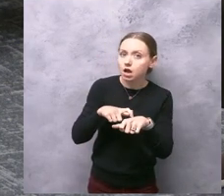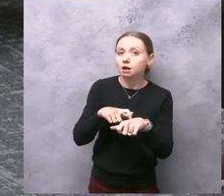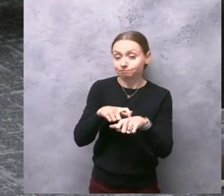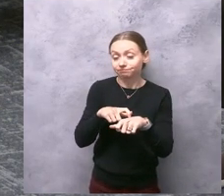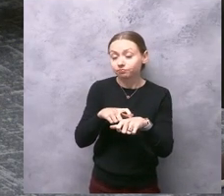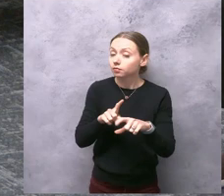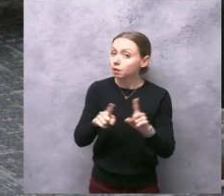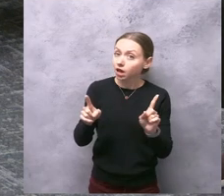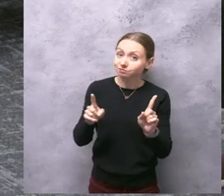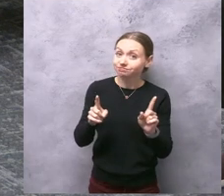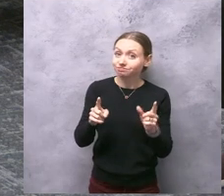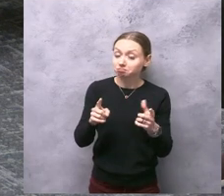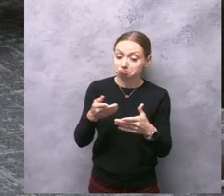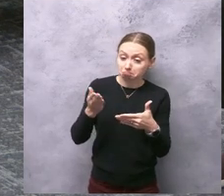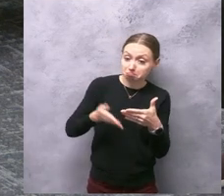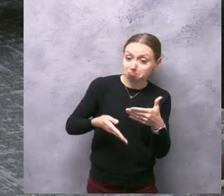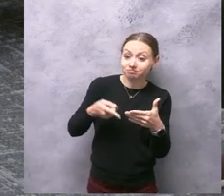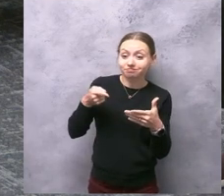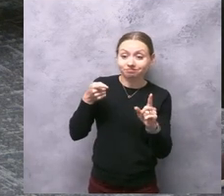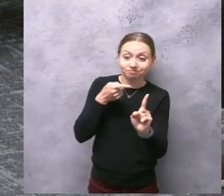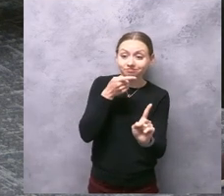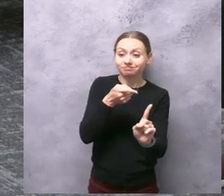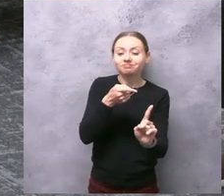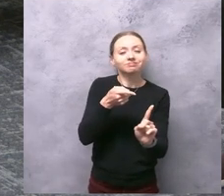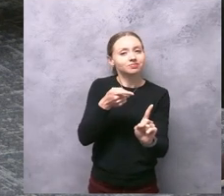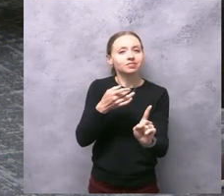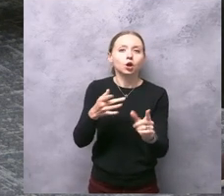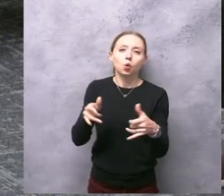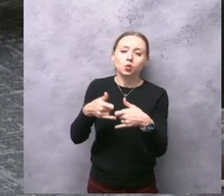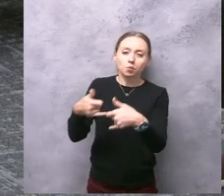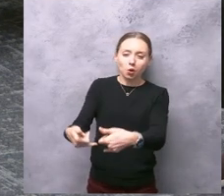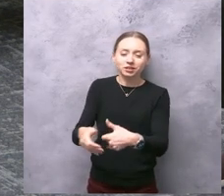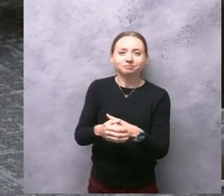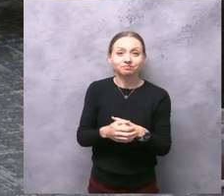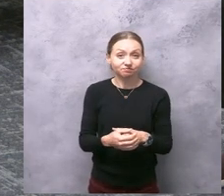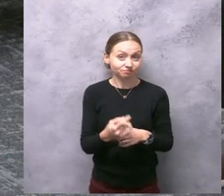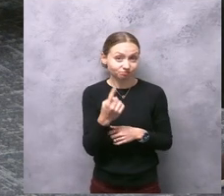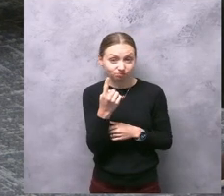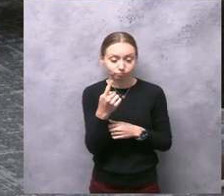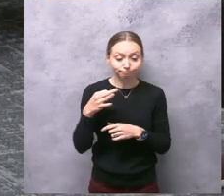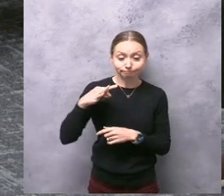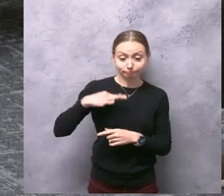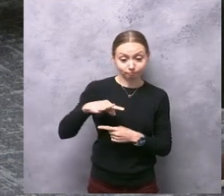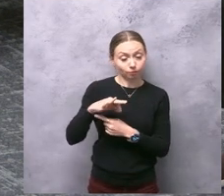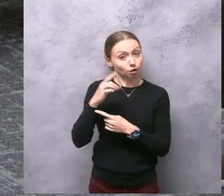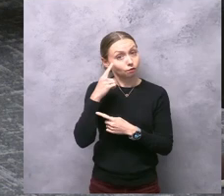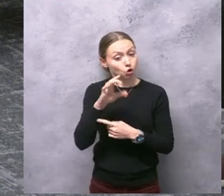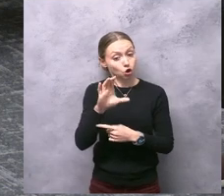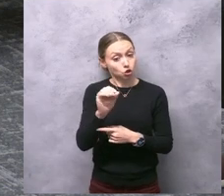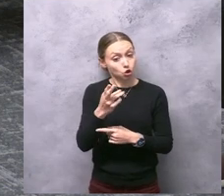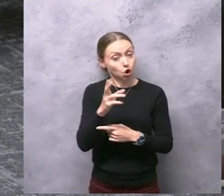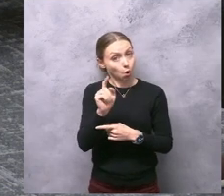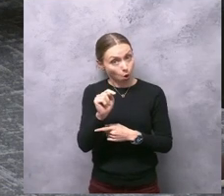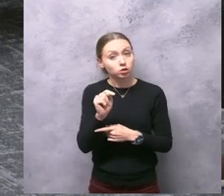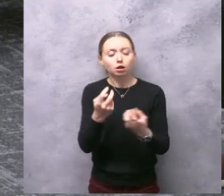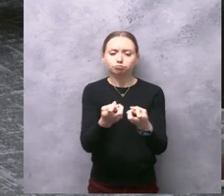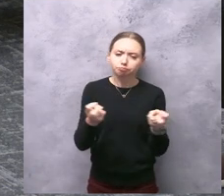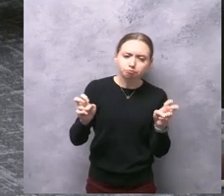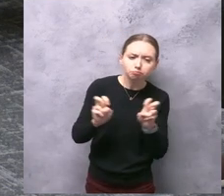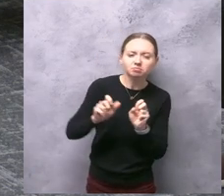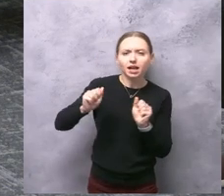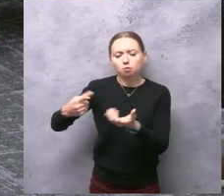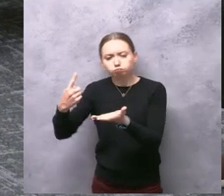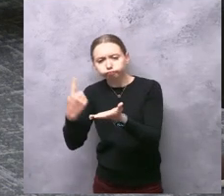ultimately it is rewarding. One of the main characteristics of the cohort is to provide a forum through which candidates can find peer